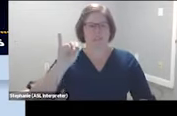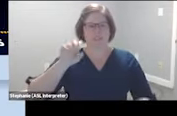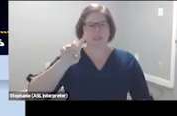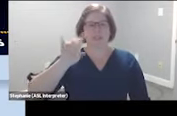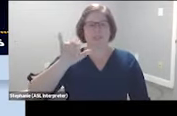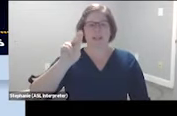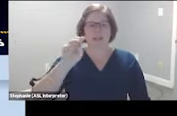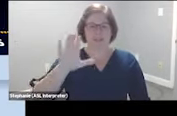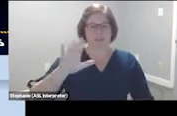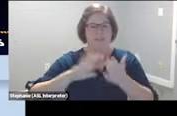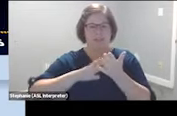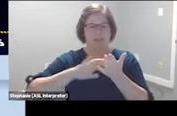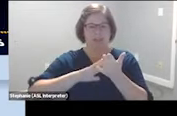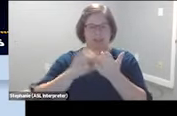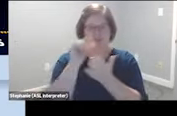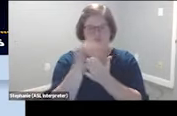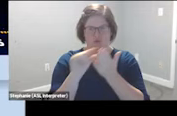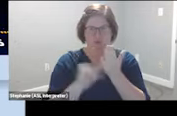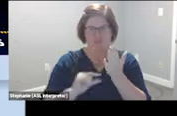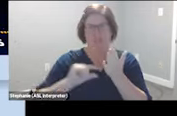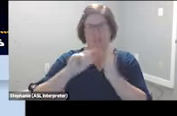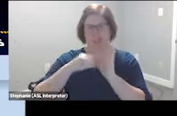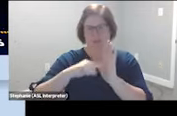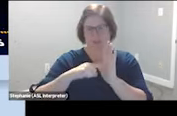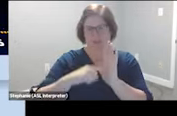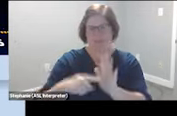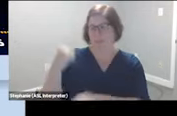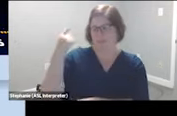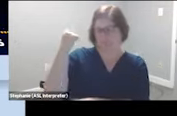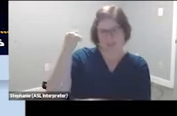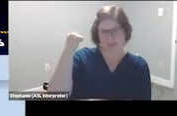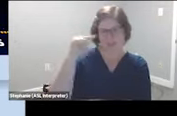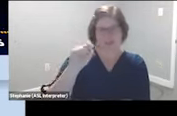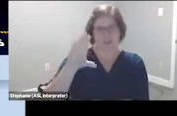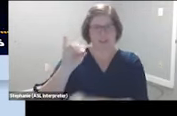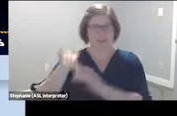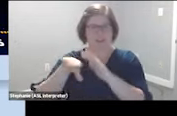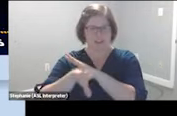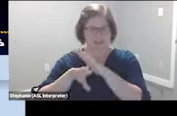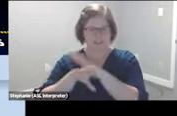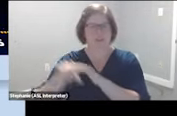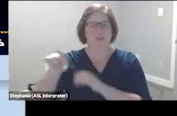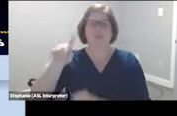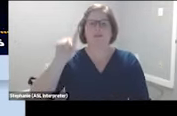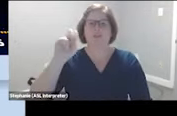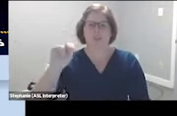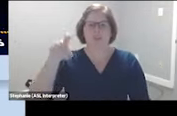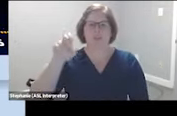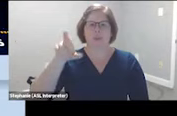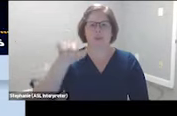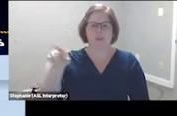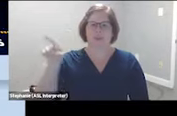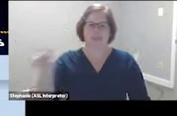inclusive education. At last year's SciAccess conference, Ken Perry had provided a great introduction to the Graphiti. So